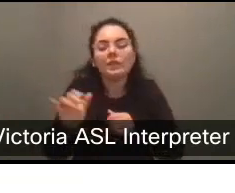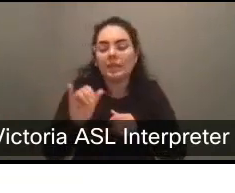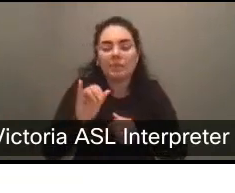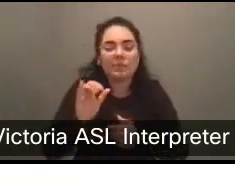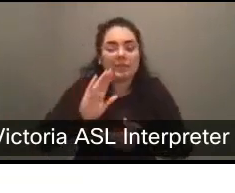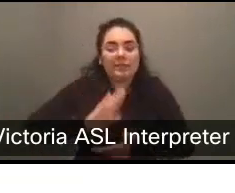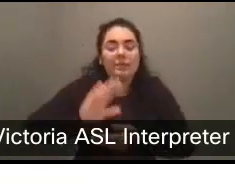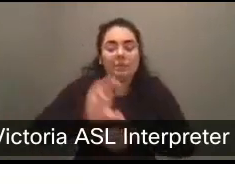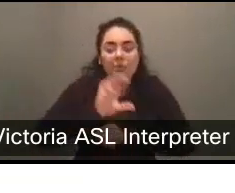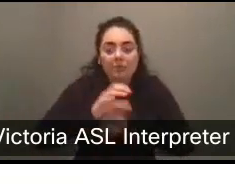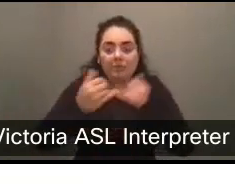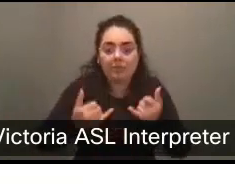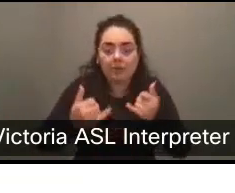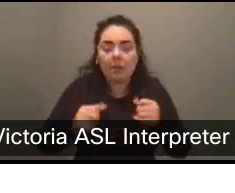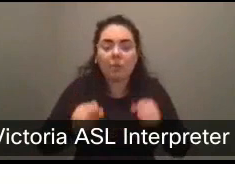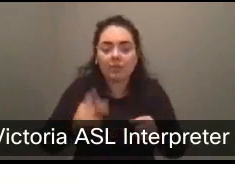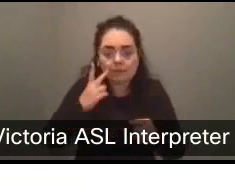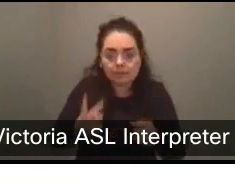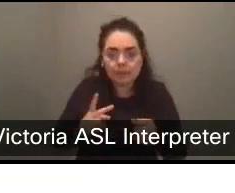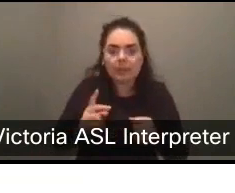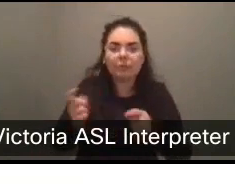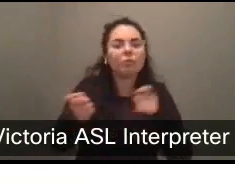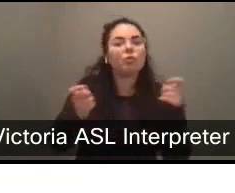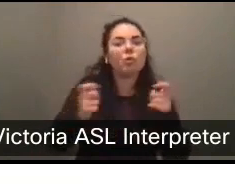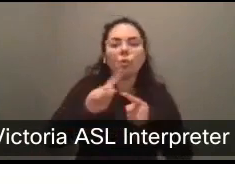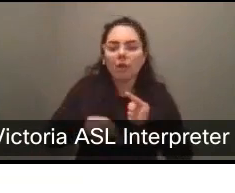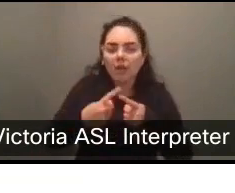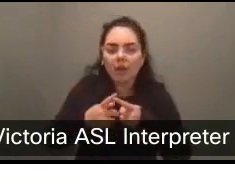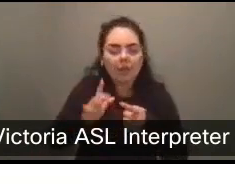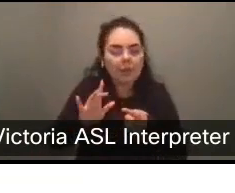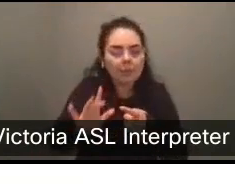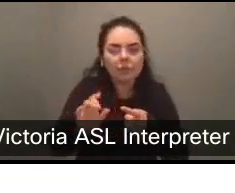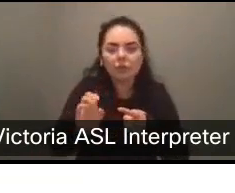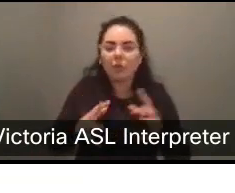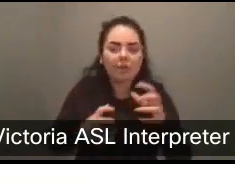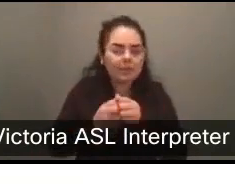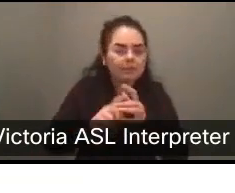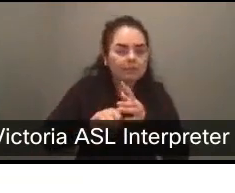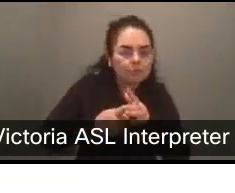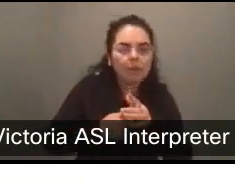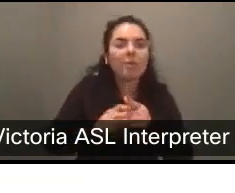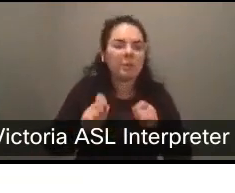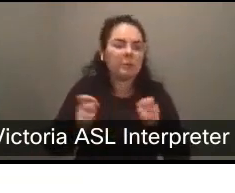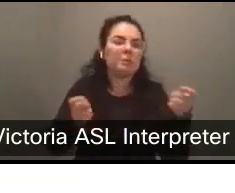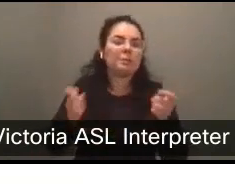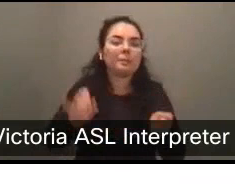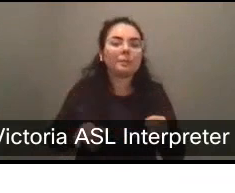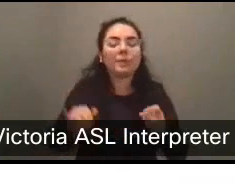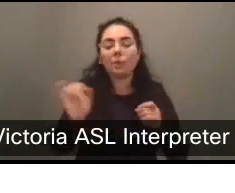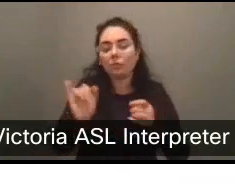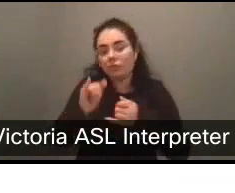today, we can control when these are pushed, as well as when they're updated and started. And the final one